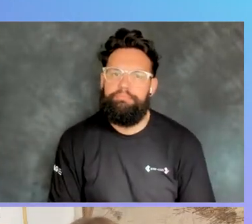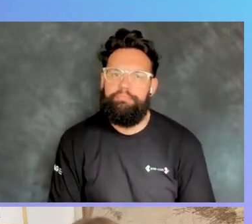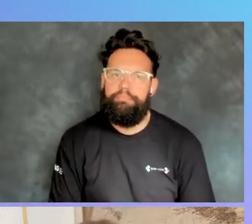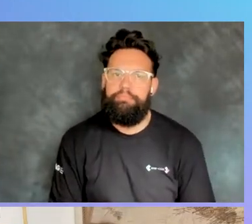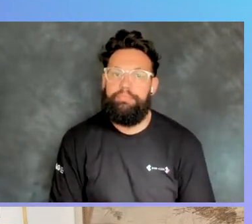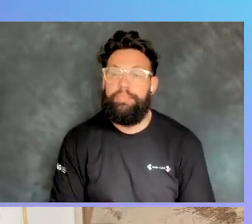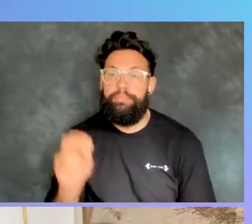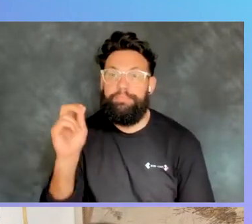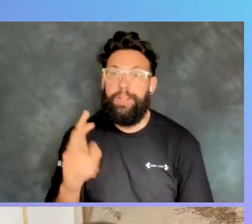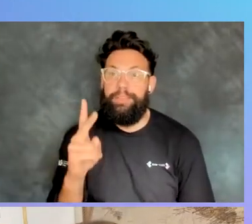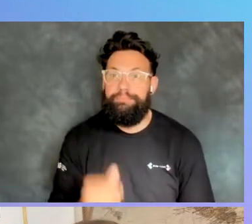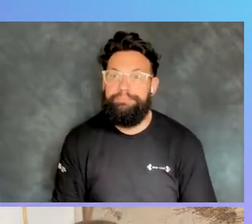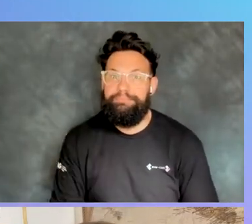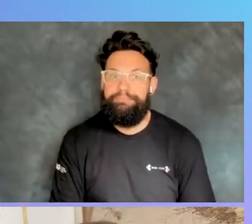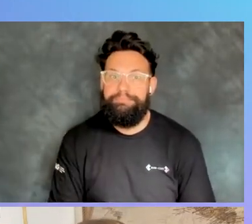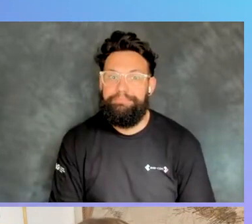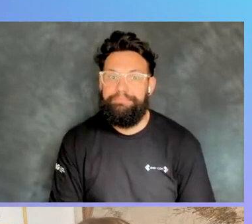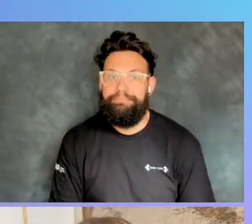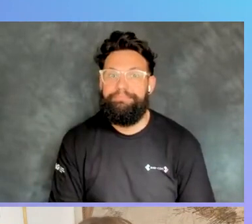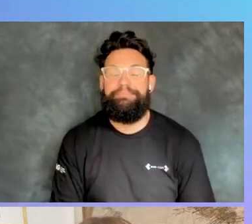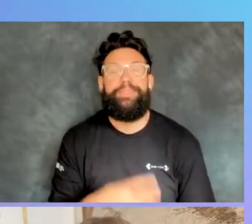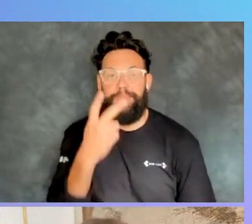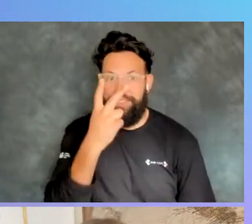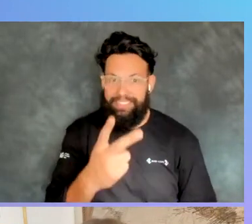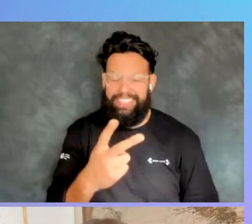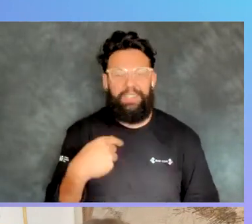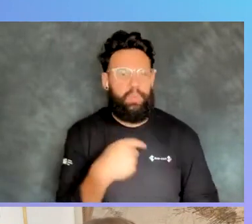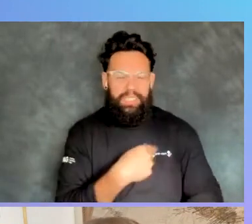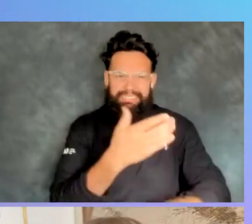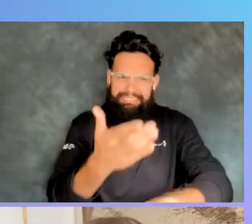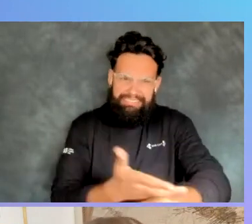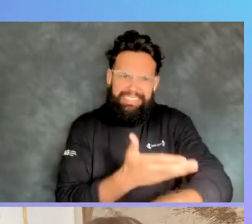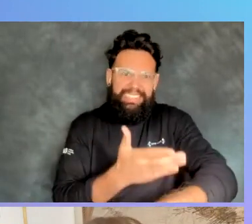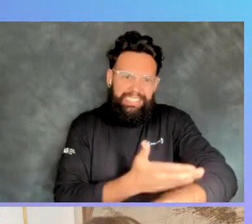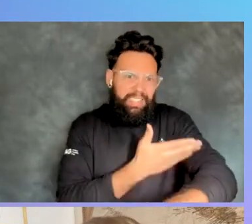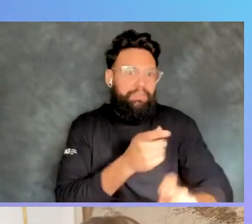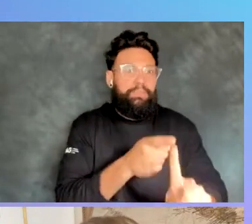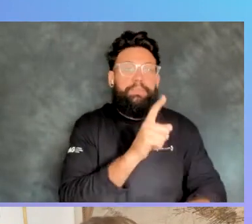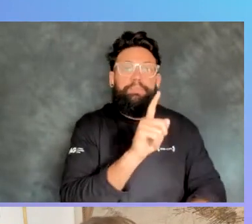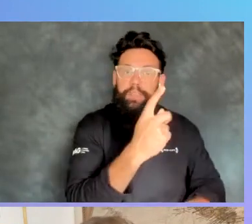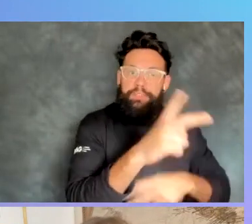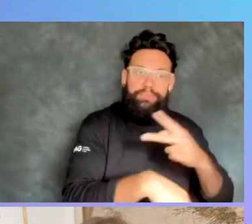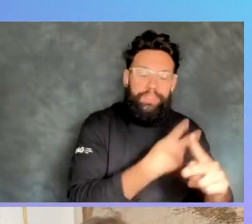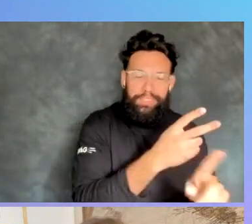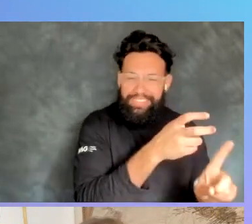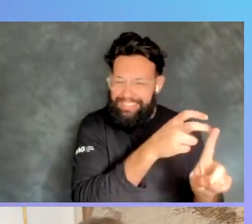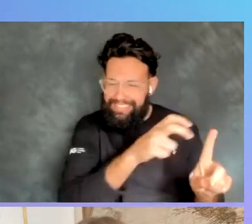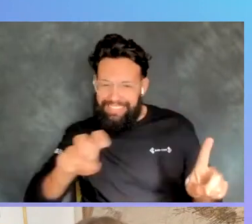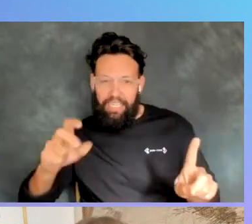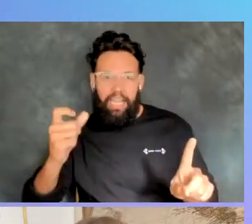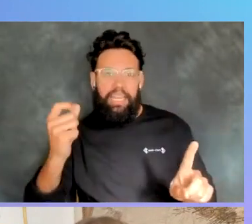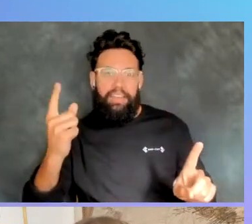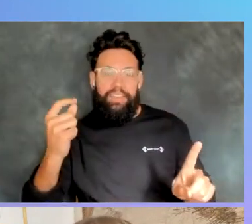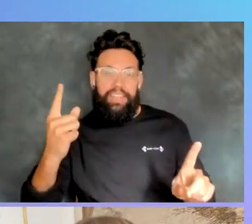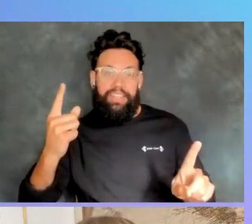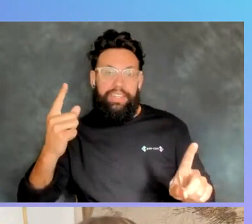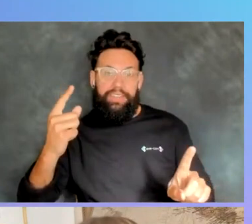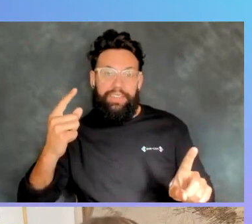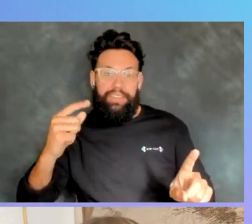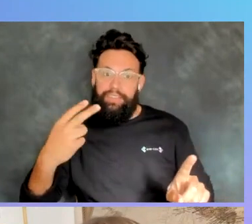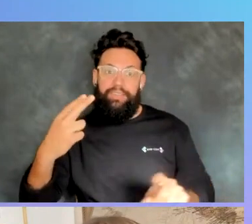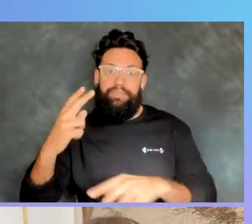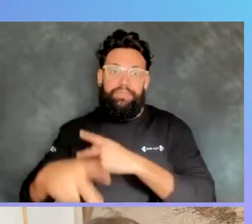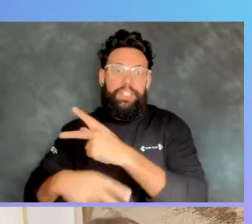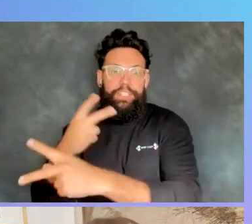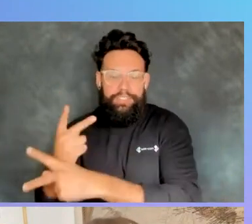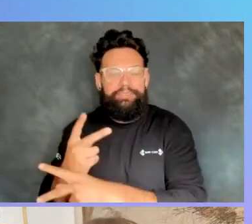Okay, so some fixes shown in this version was that we translated the text to braille. We included high color